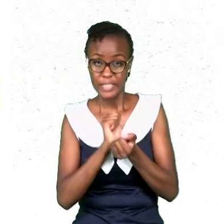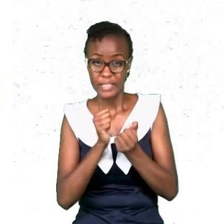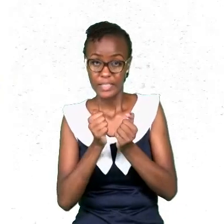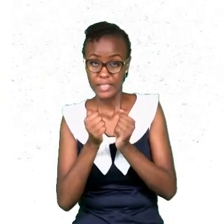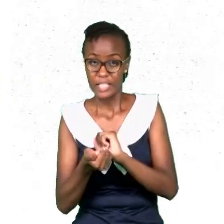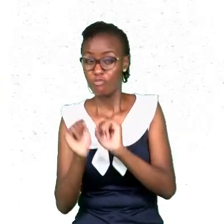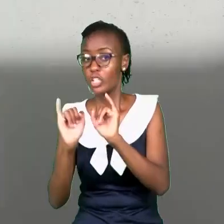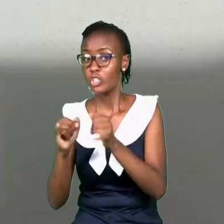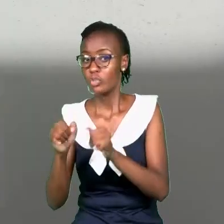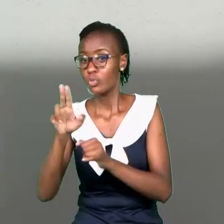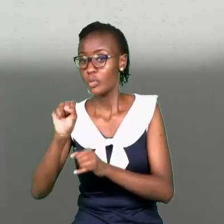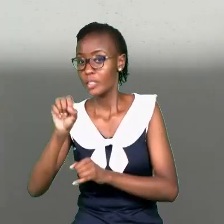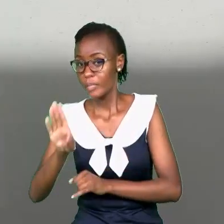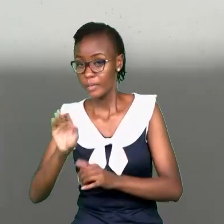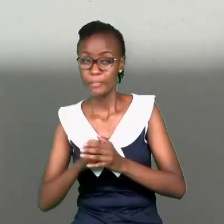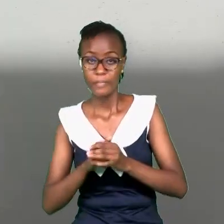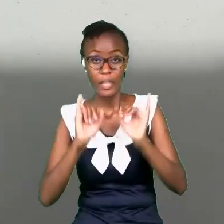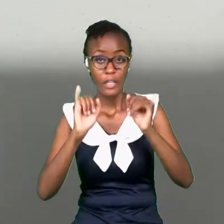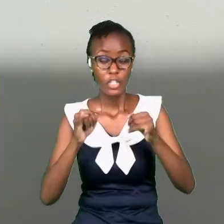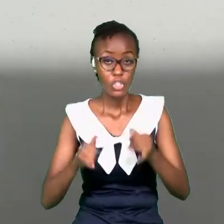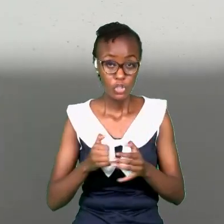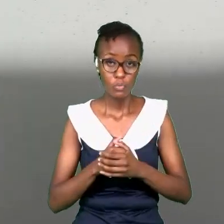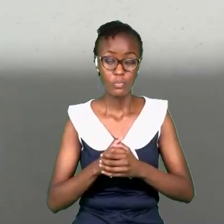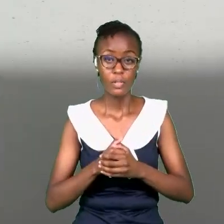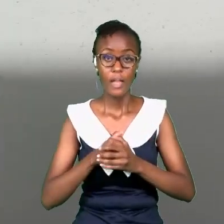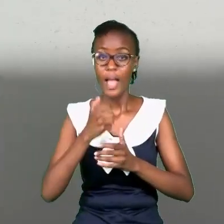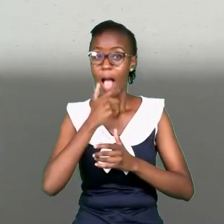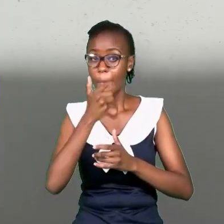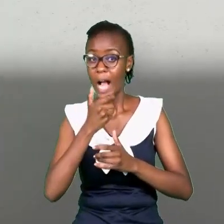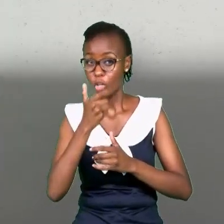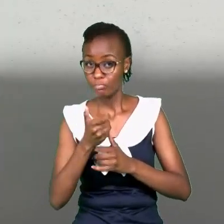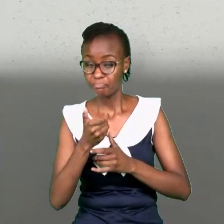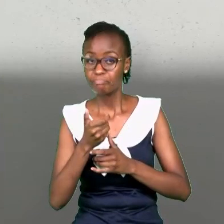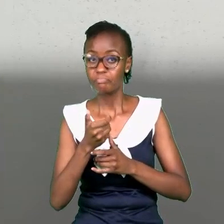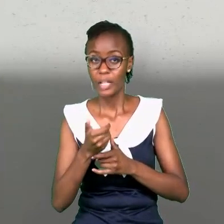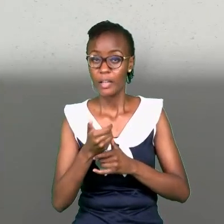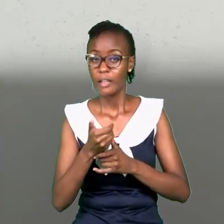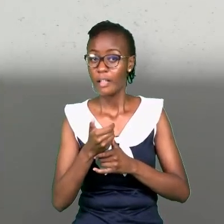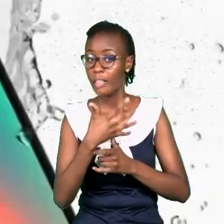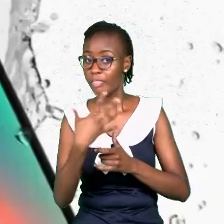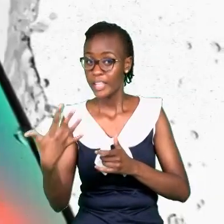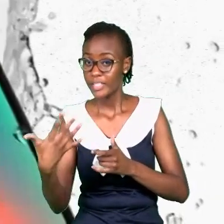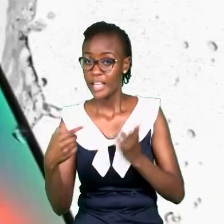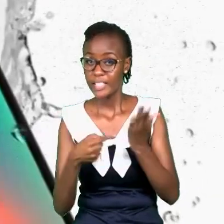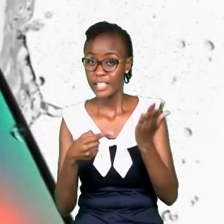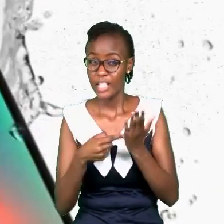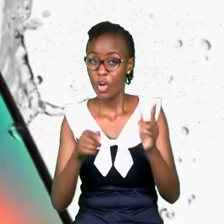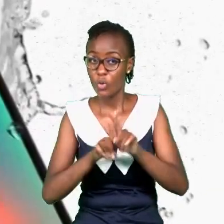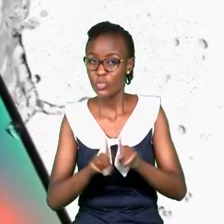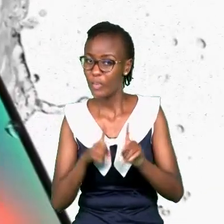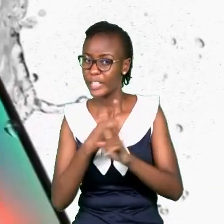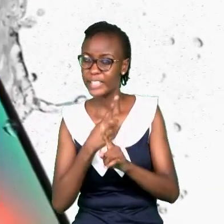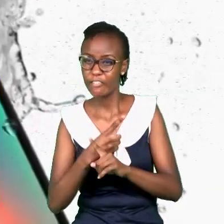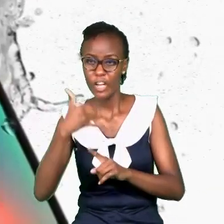USB-C standard. New models of the iPad and MacBook use USB-C charging ports, as do high-end phones models